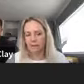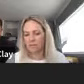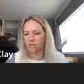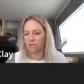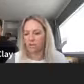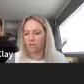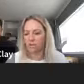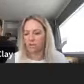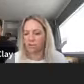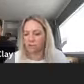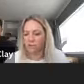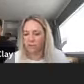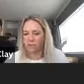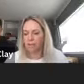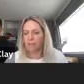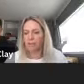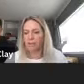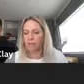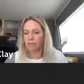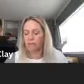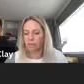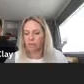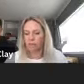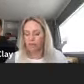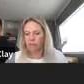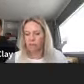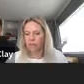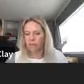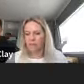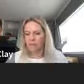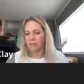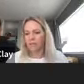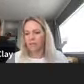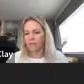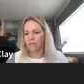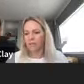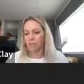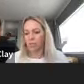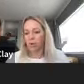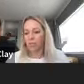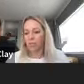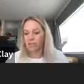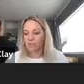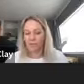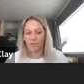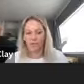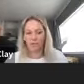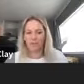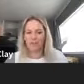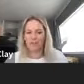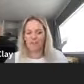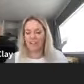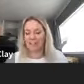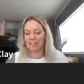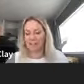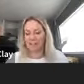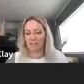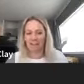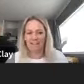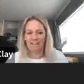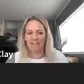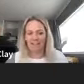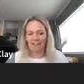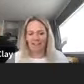it has no disability playground equipment either. So my daughter watches her friends and